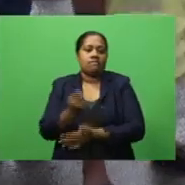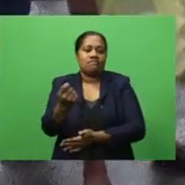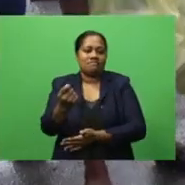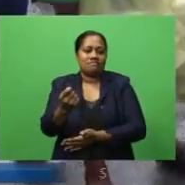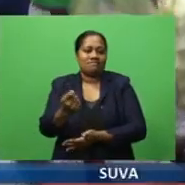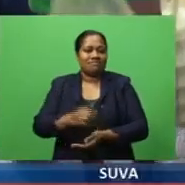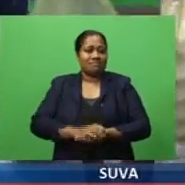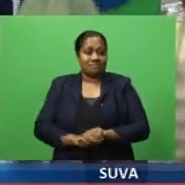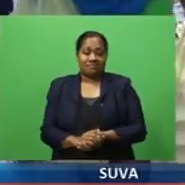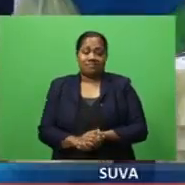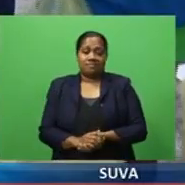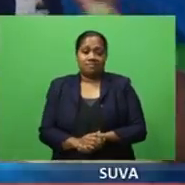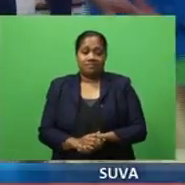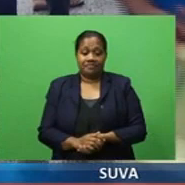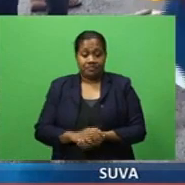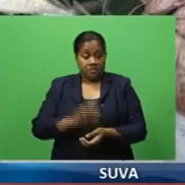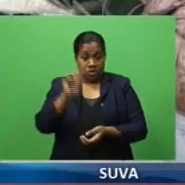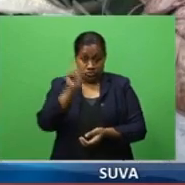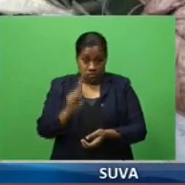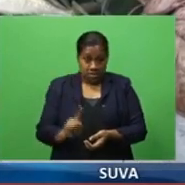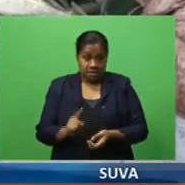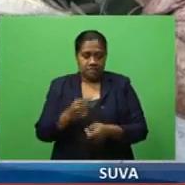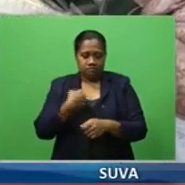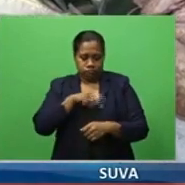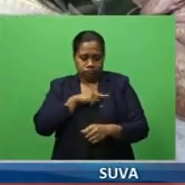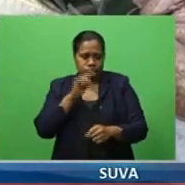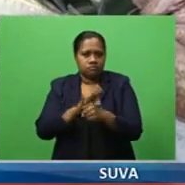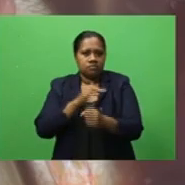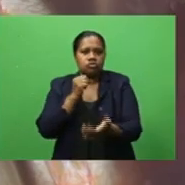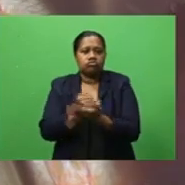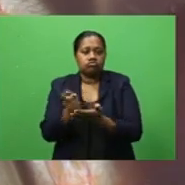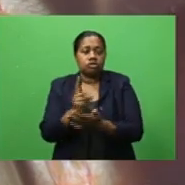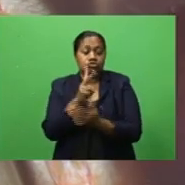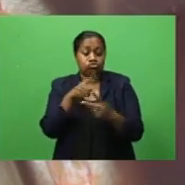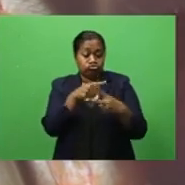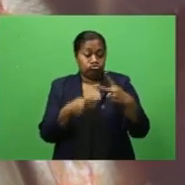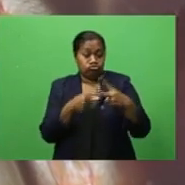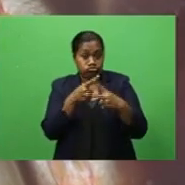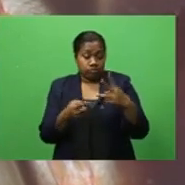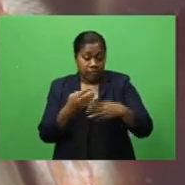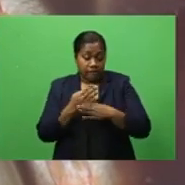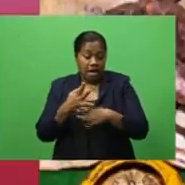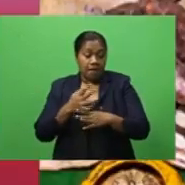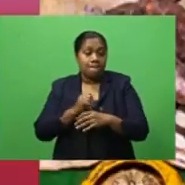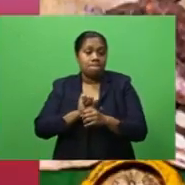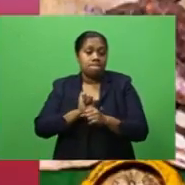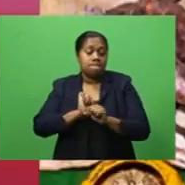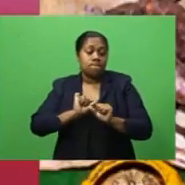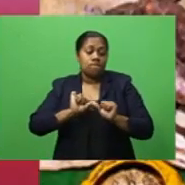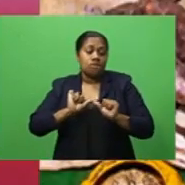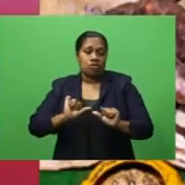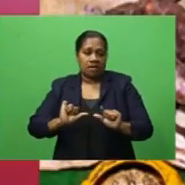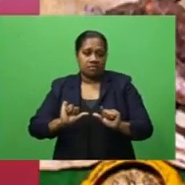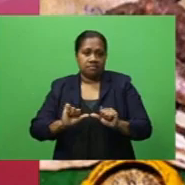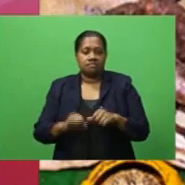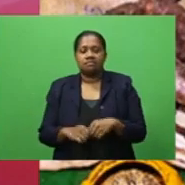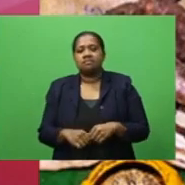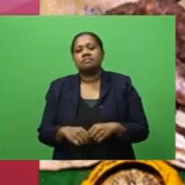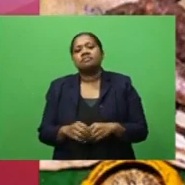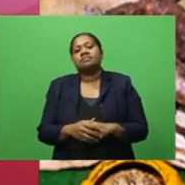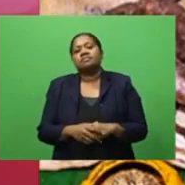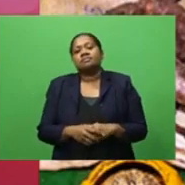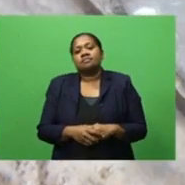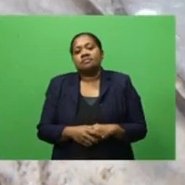ban in effect from today will ensure the 2 species of fish are protected during their spawning period. Until